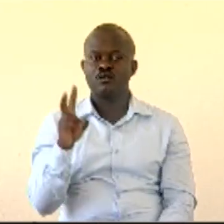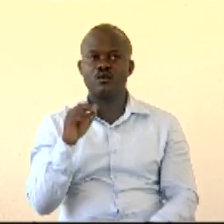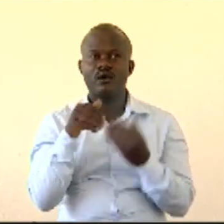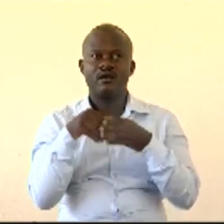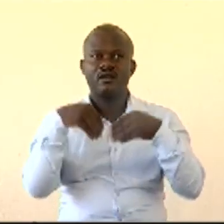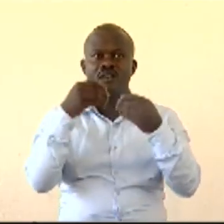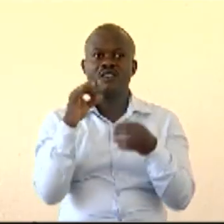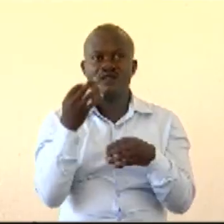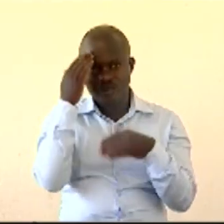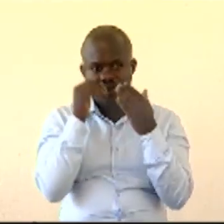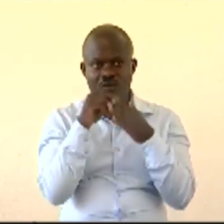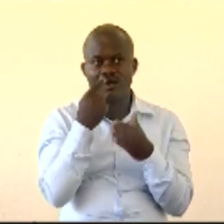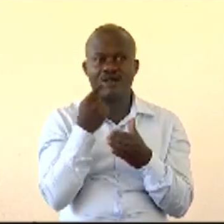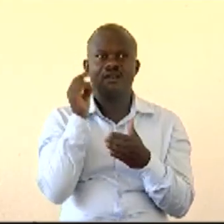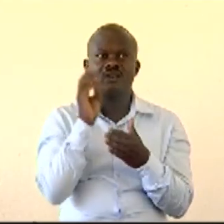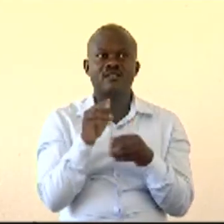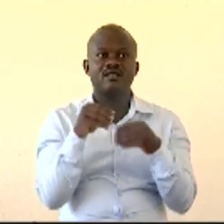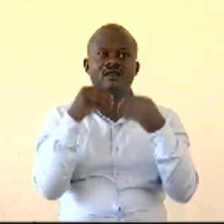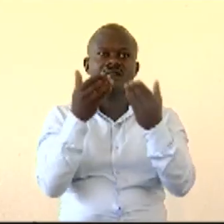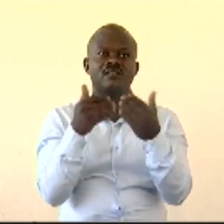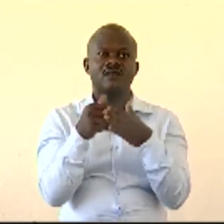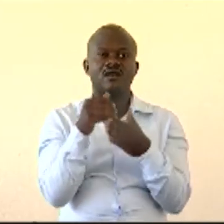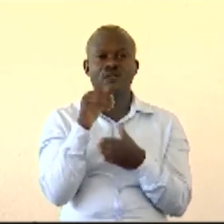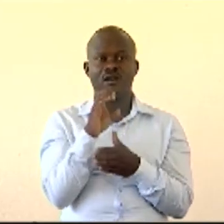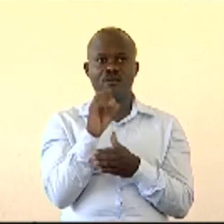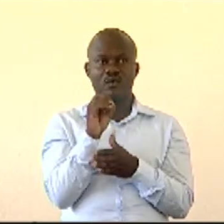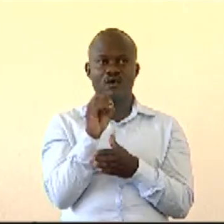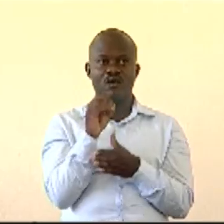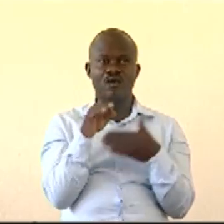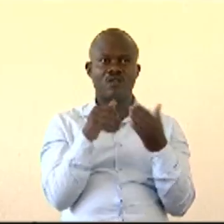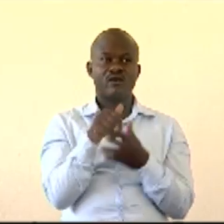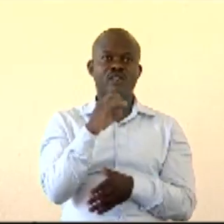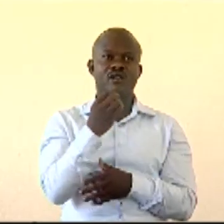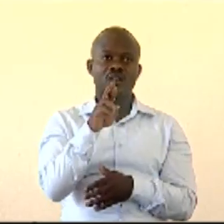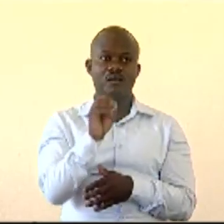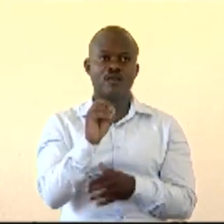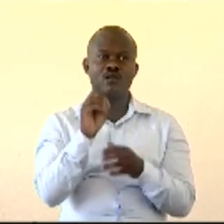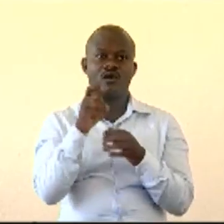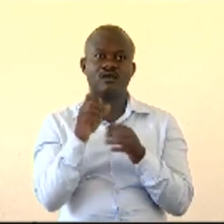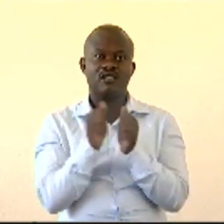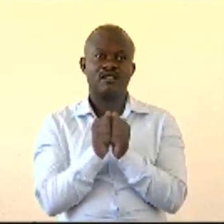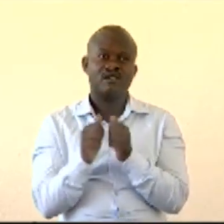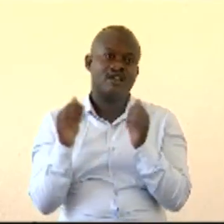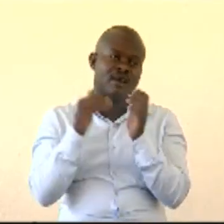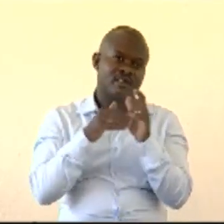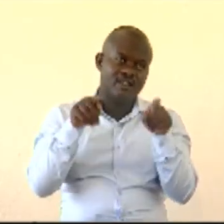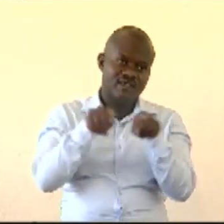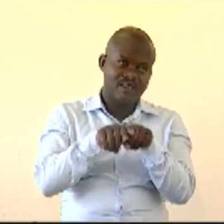3, because 1 mole of methane gas produces 1 mole of carbon dioxide. And in the same